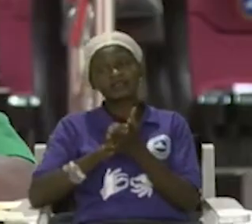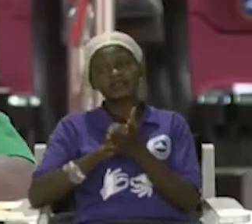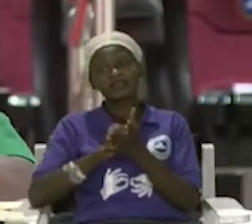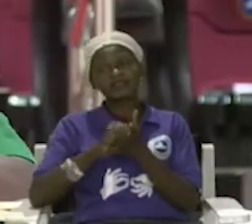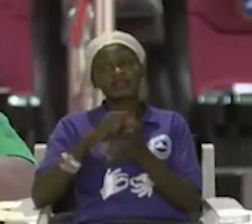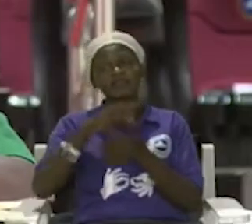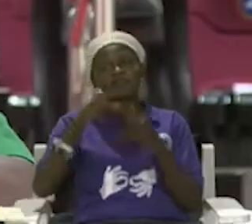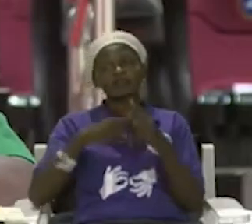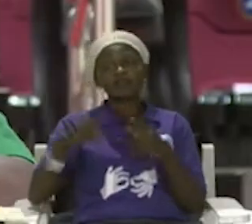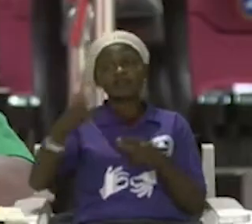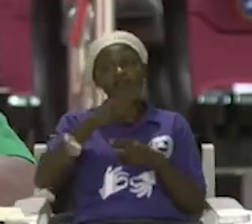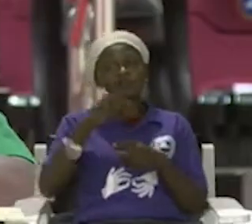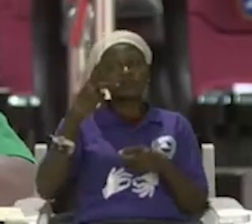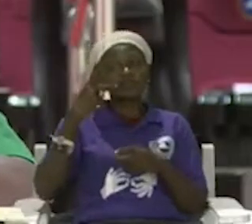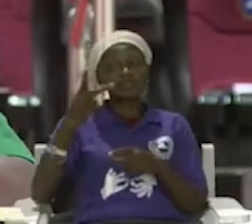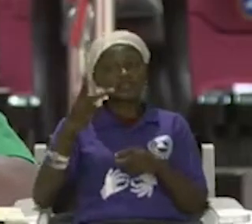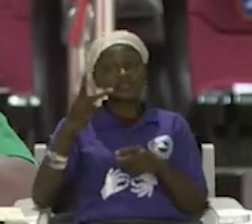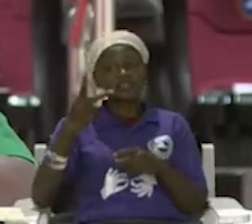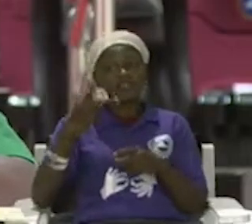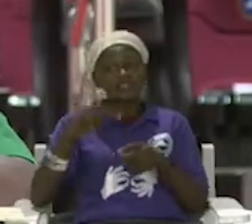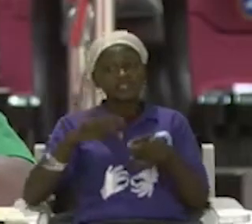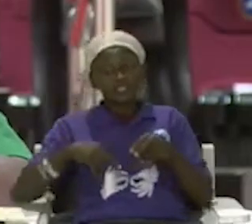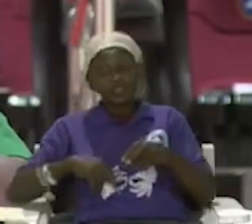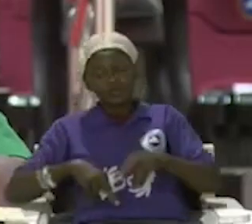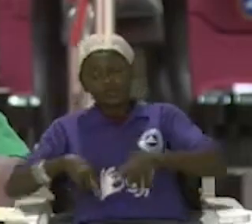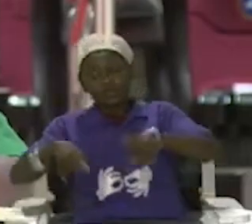when you see the roadside mechanic